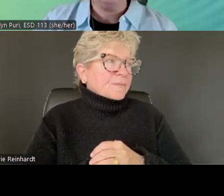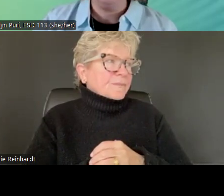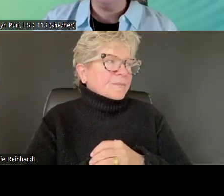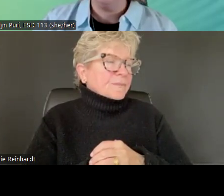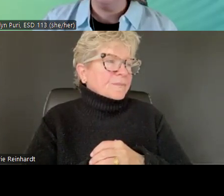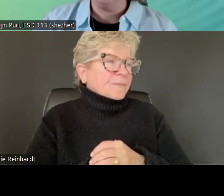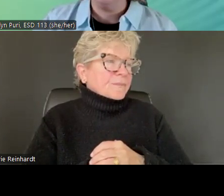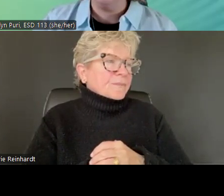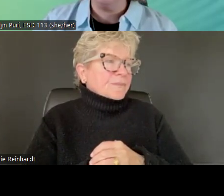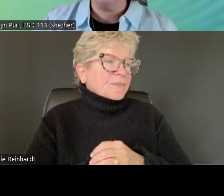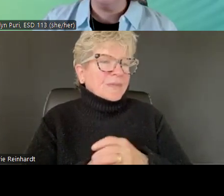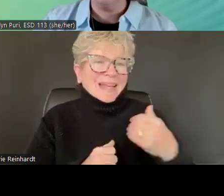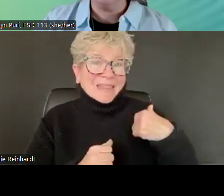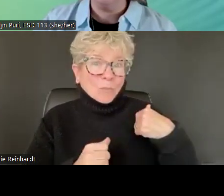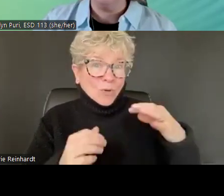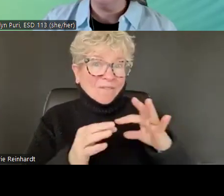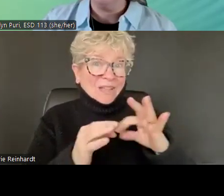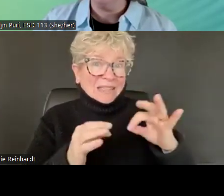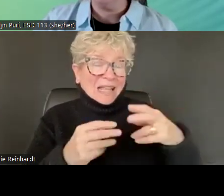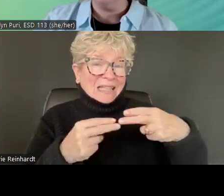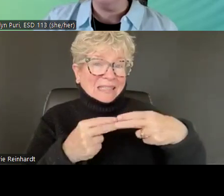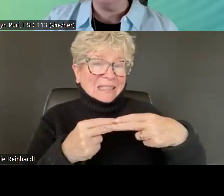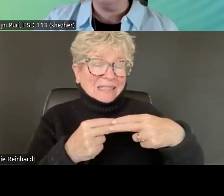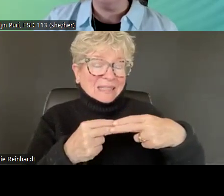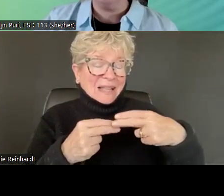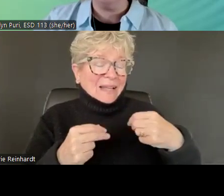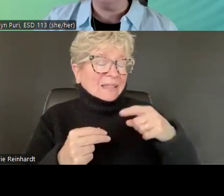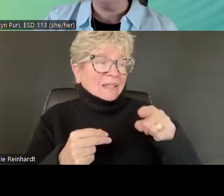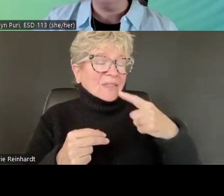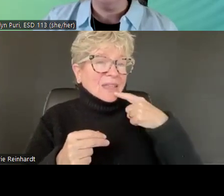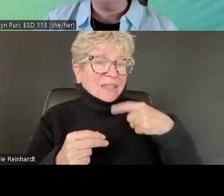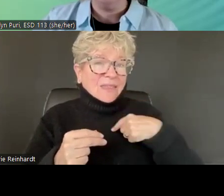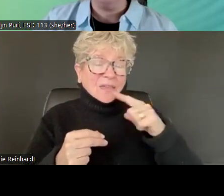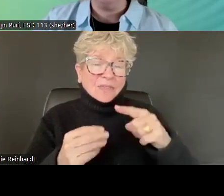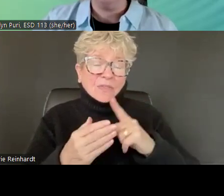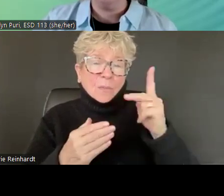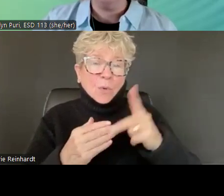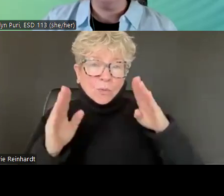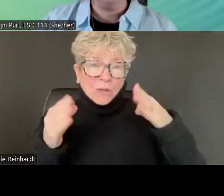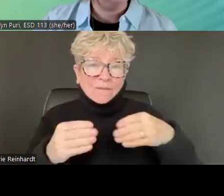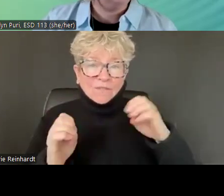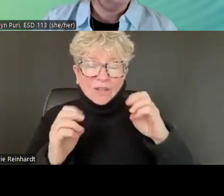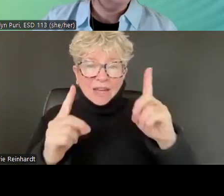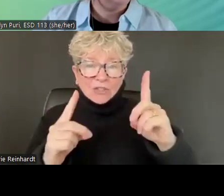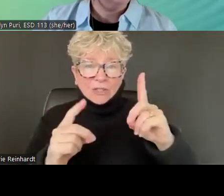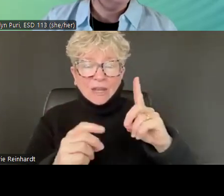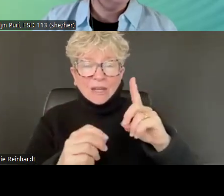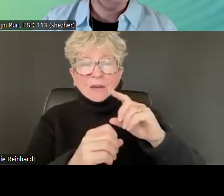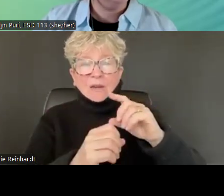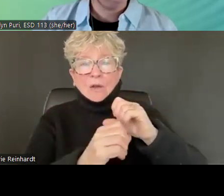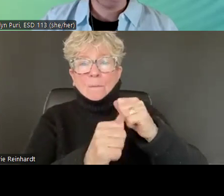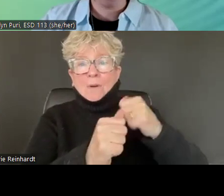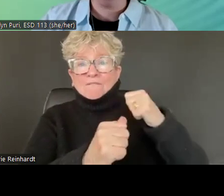As mentioned in the previous slide, student assistance programs are focused on education, prevention, and